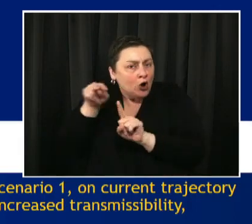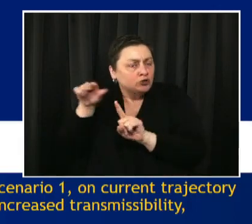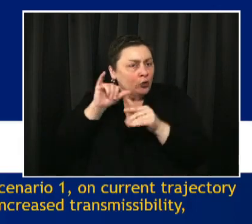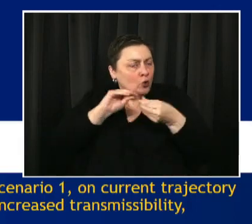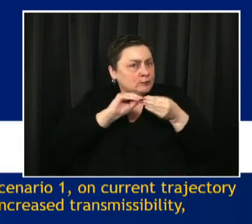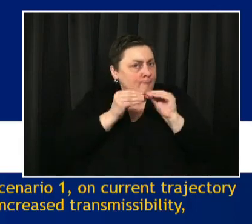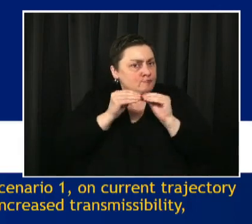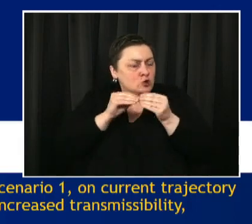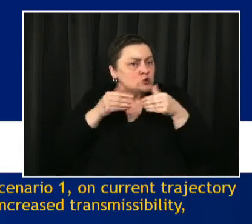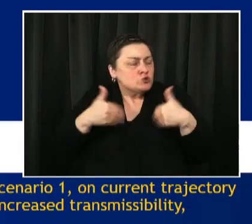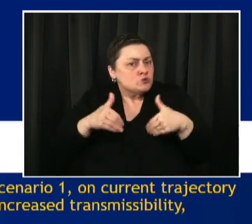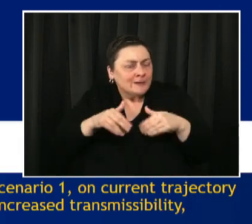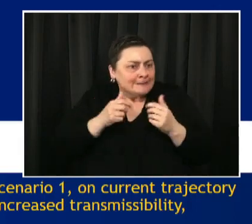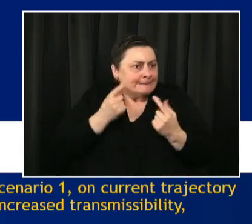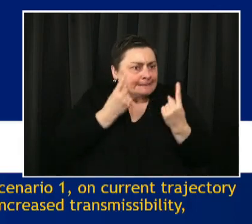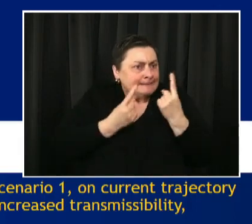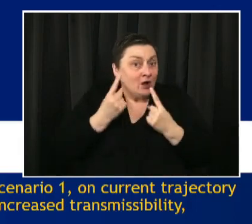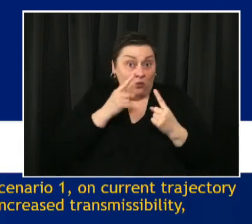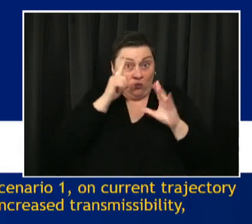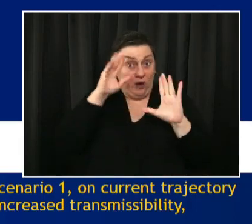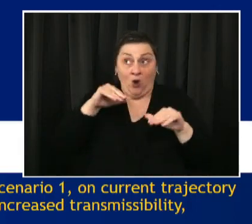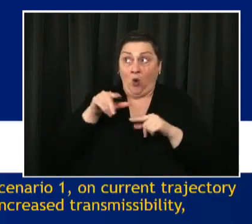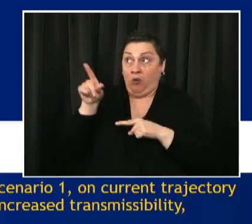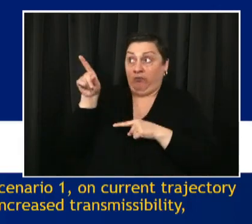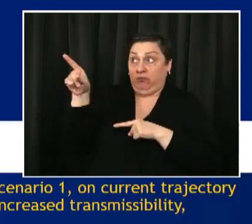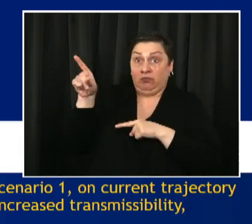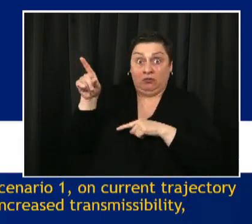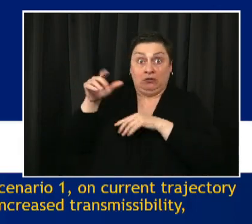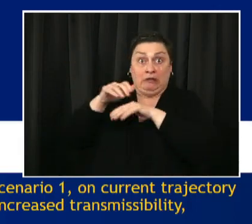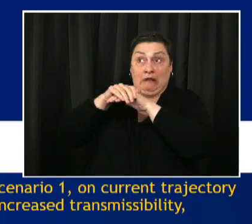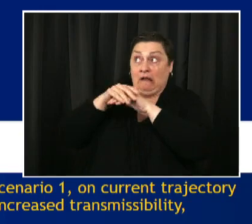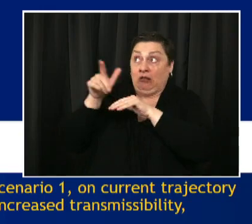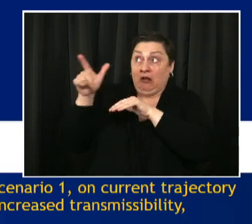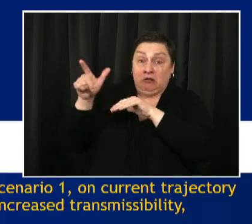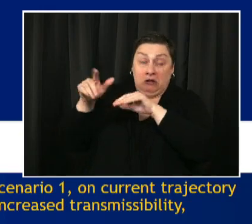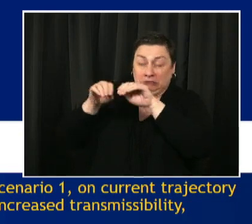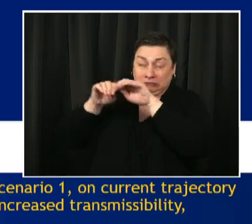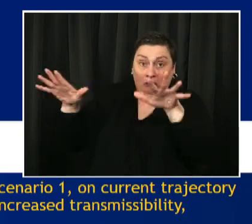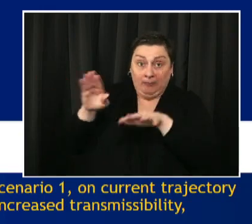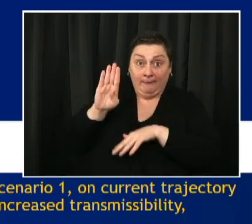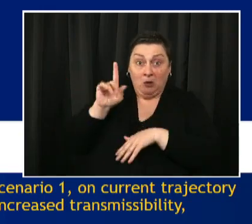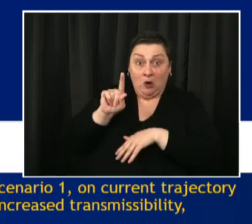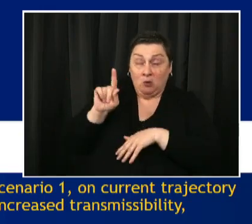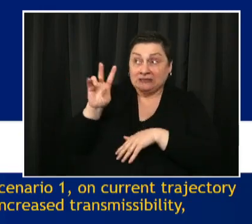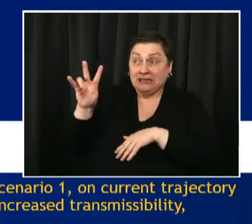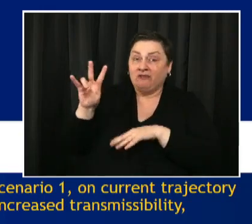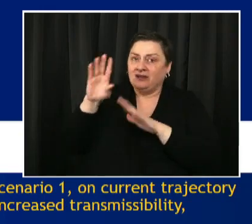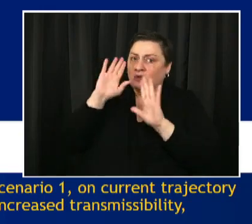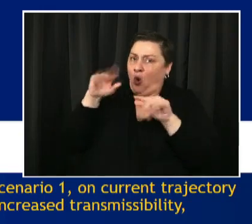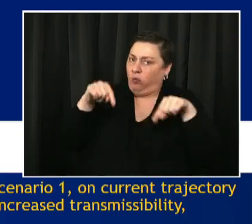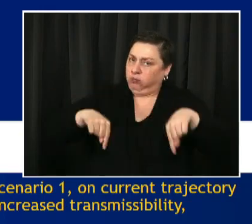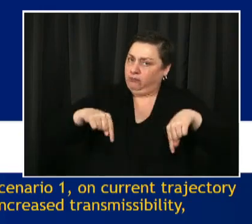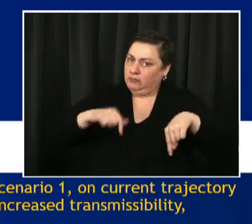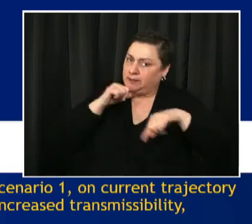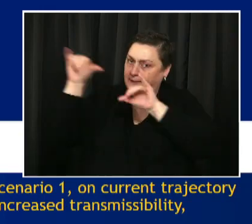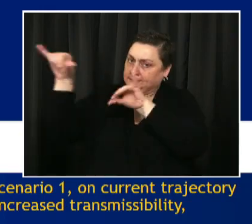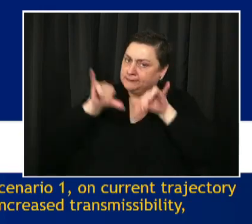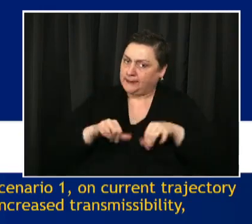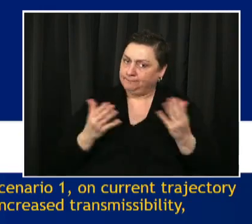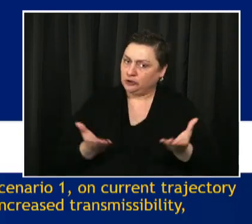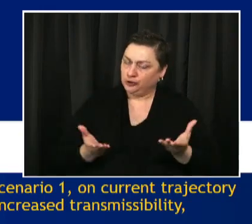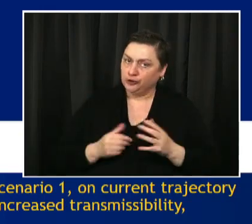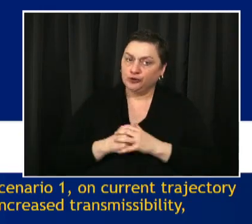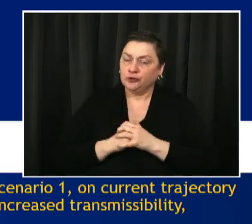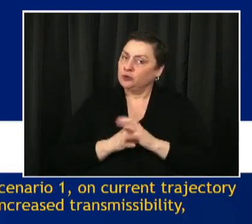we will not see the kind of rise that was evident in the United Kingdom. And on the next, just putting